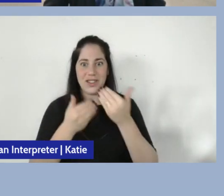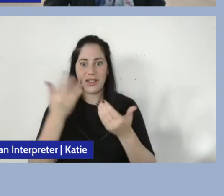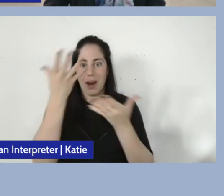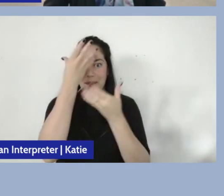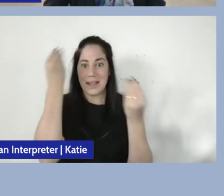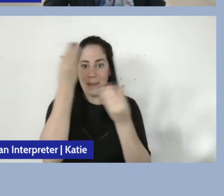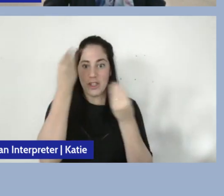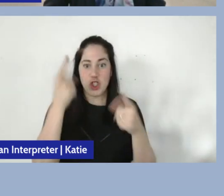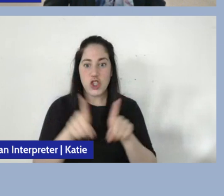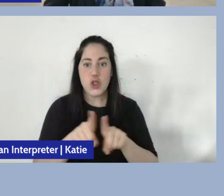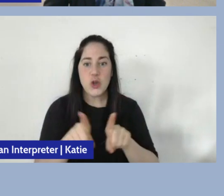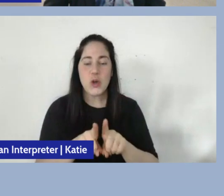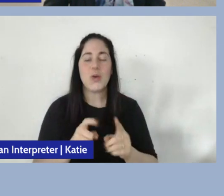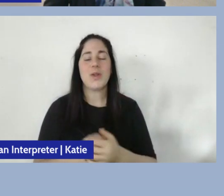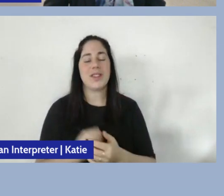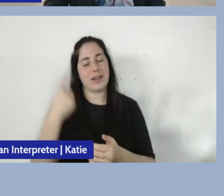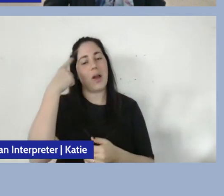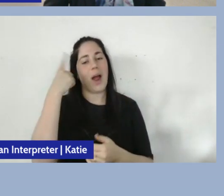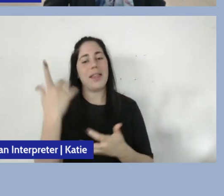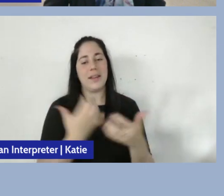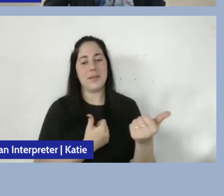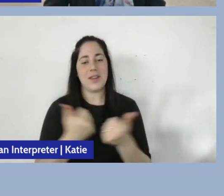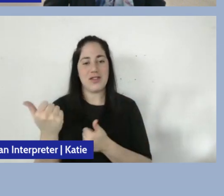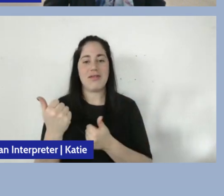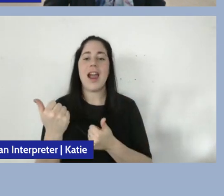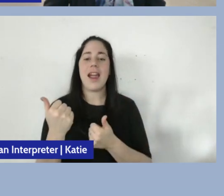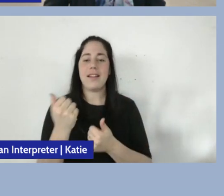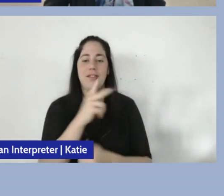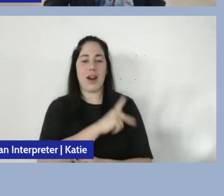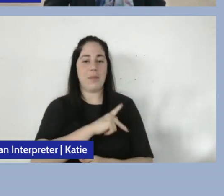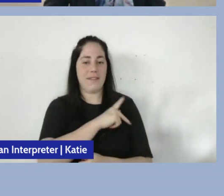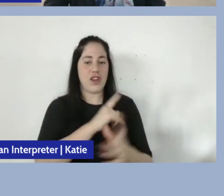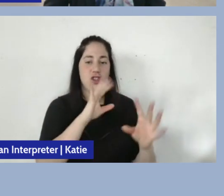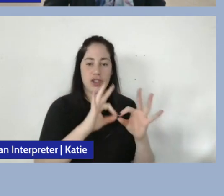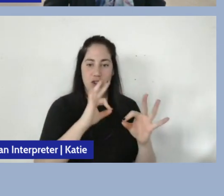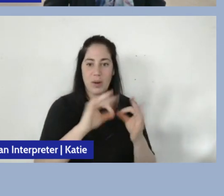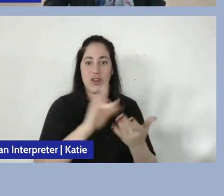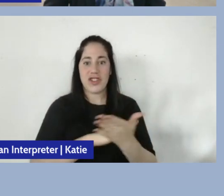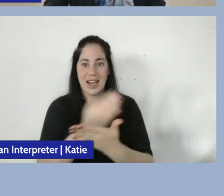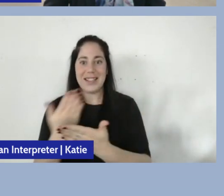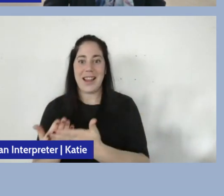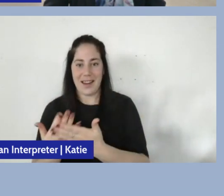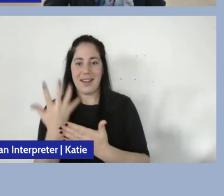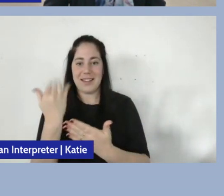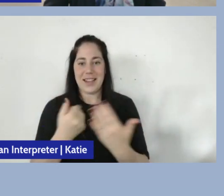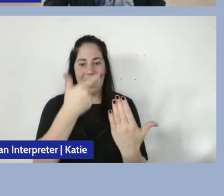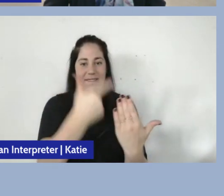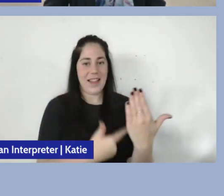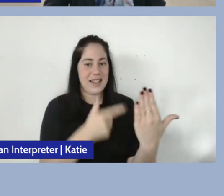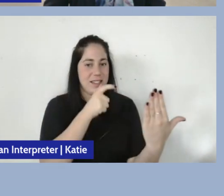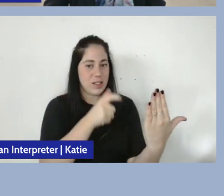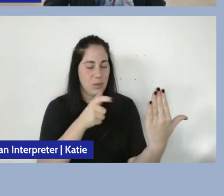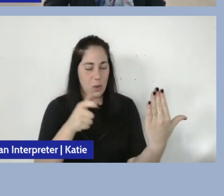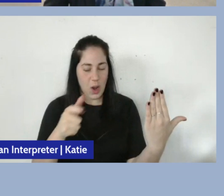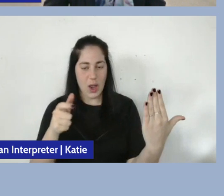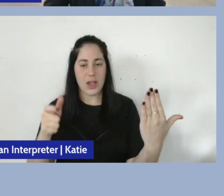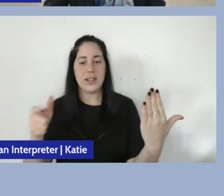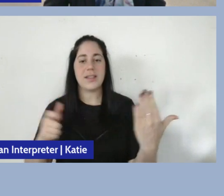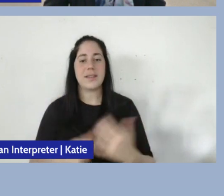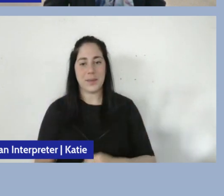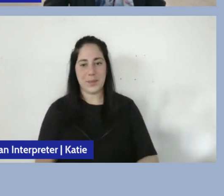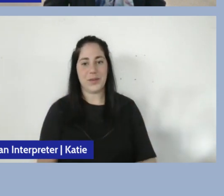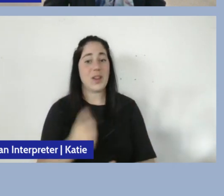think, for our professional translator, interpreter colleagues to have a standard glossary of terms that, we could look up